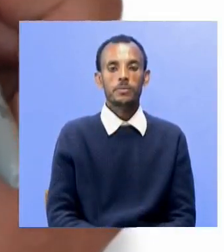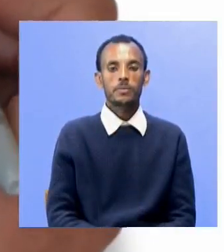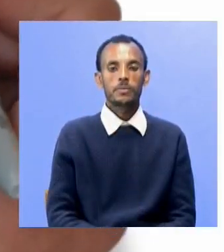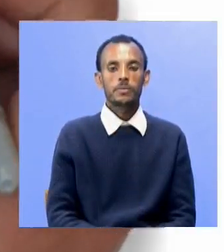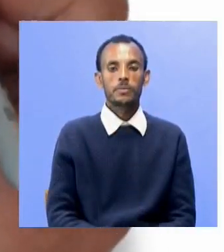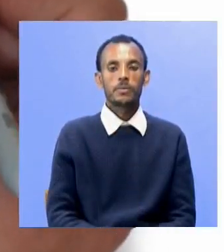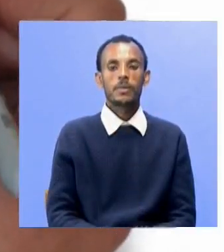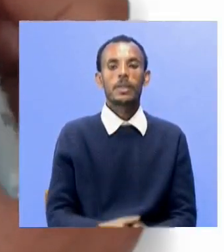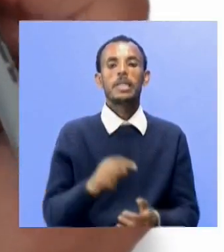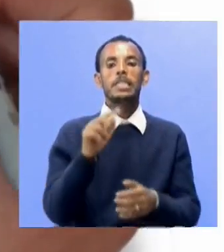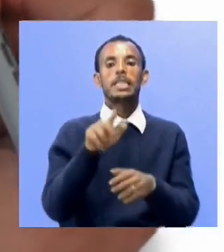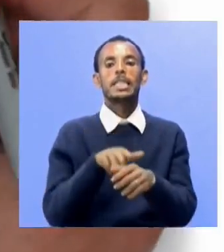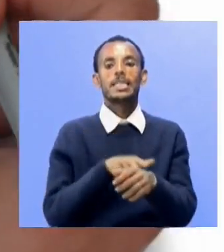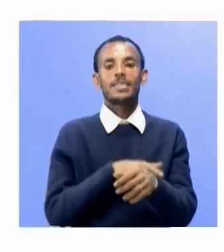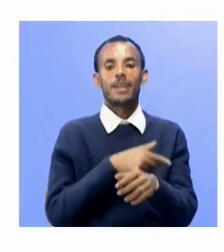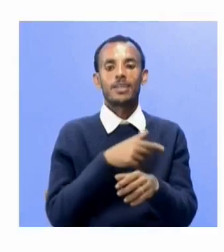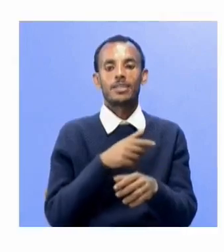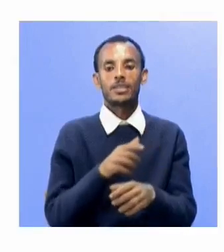the distance